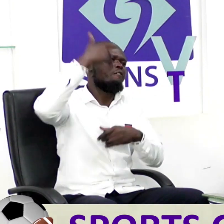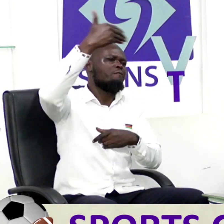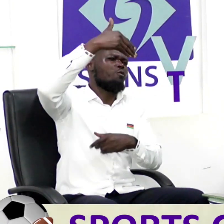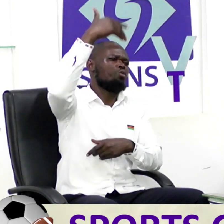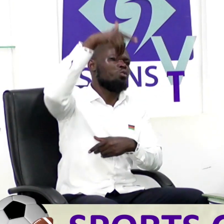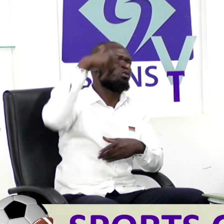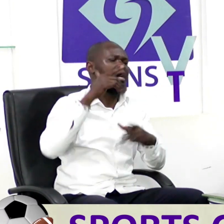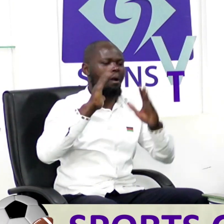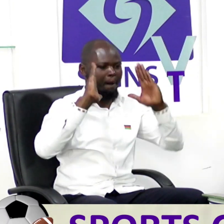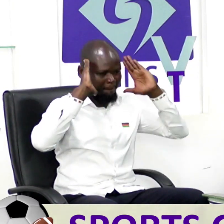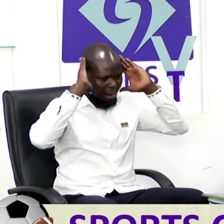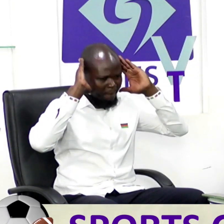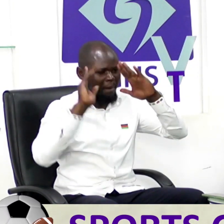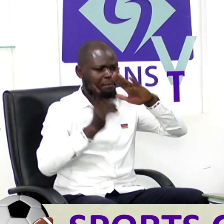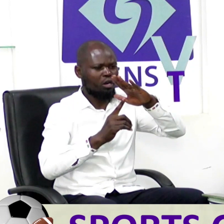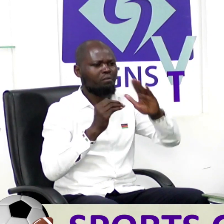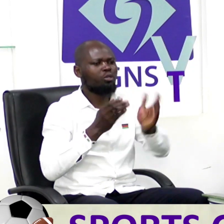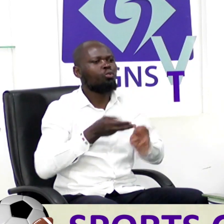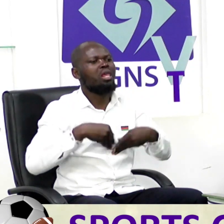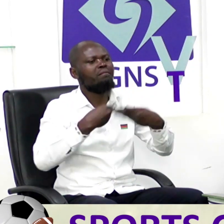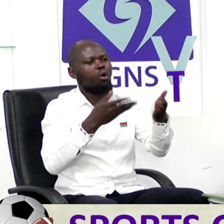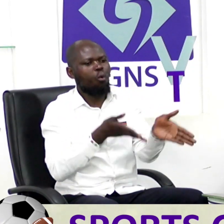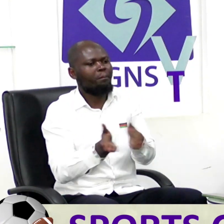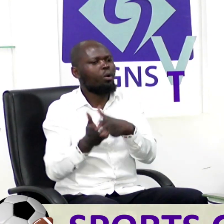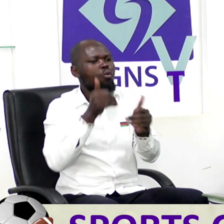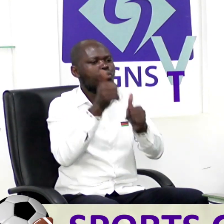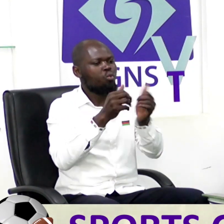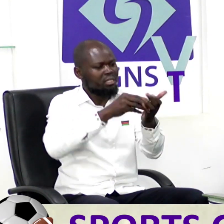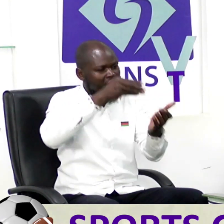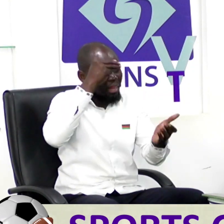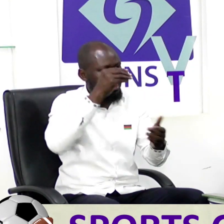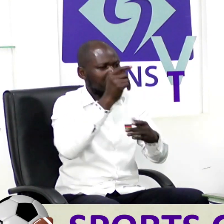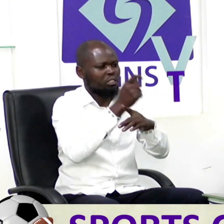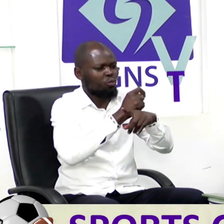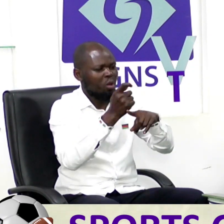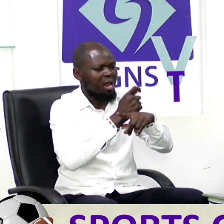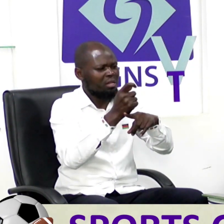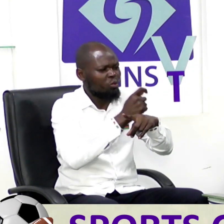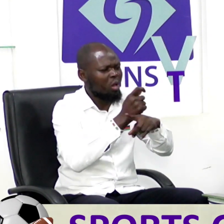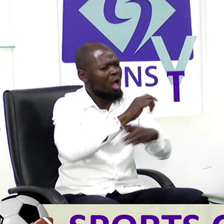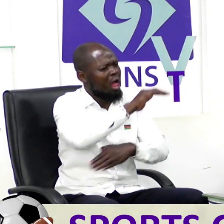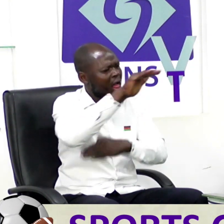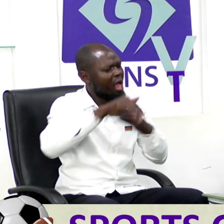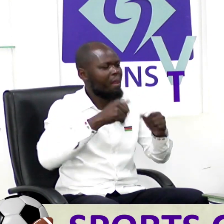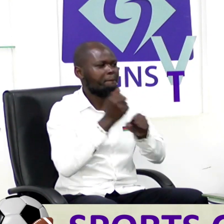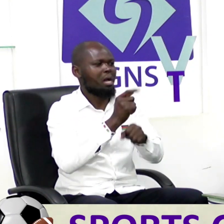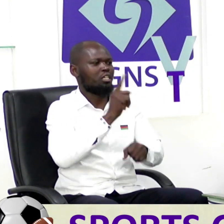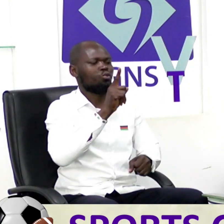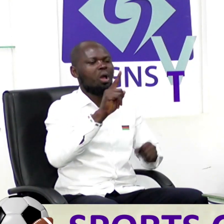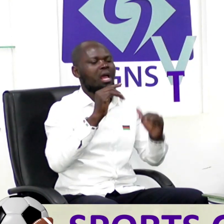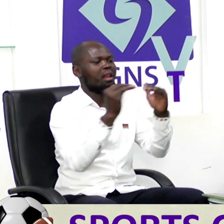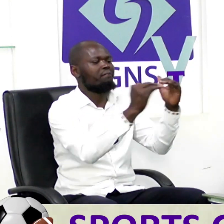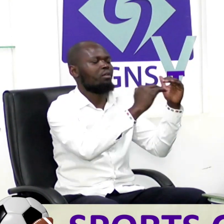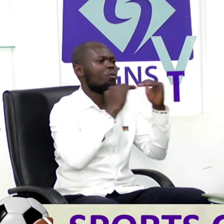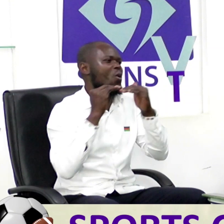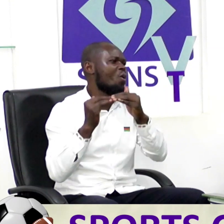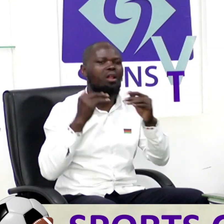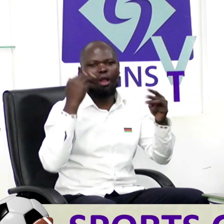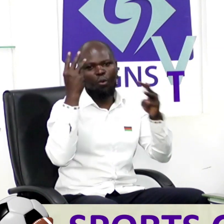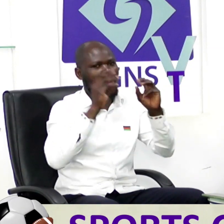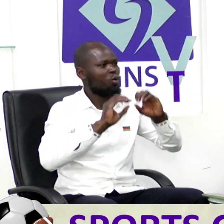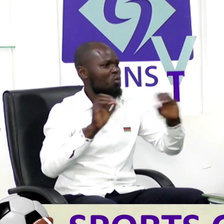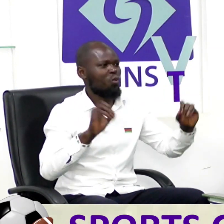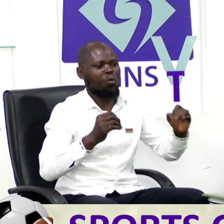the VAR was around, probably the red card could have been avoided. But let them learn from this and probably